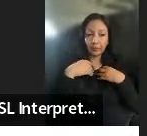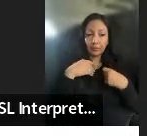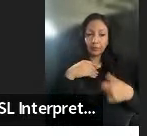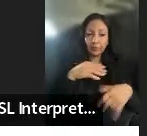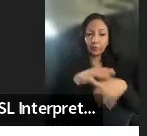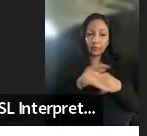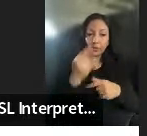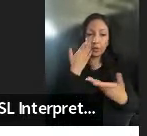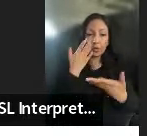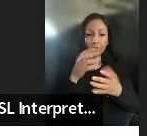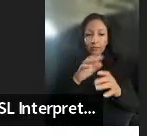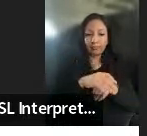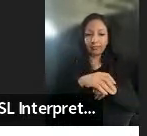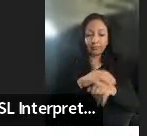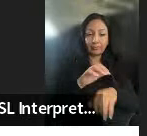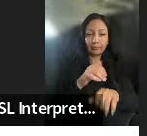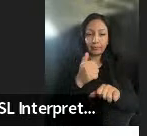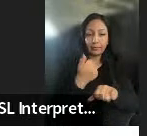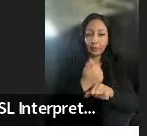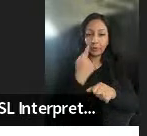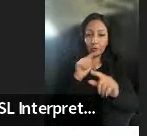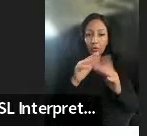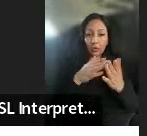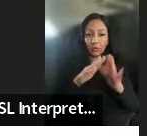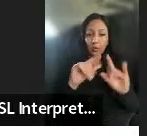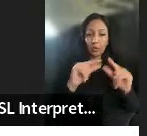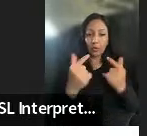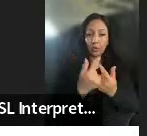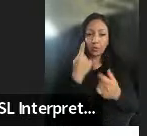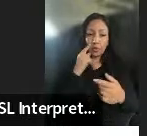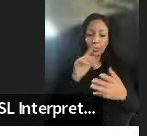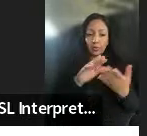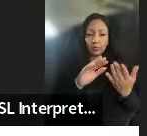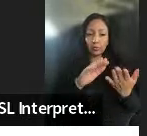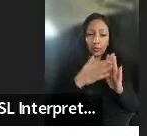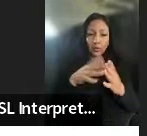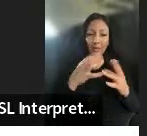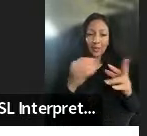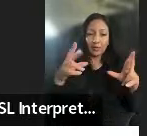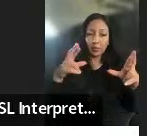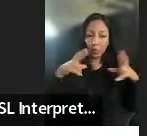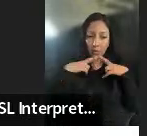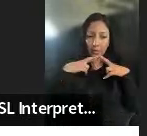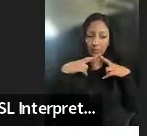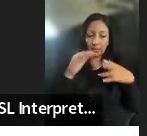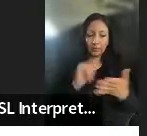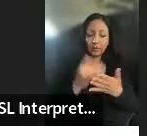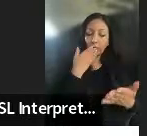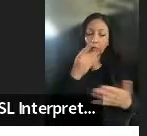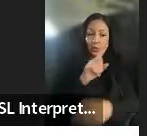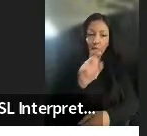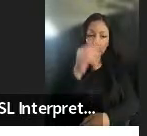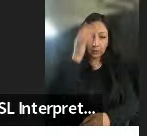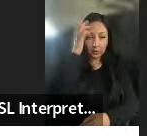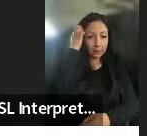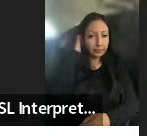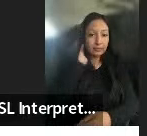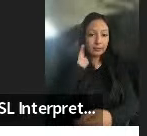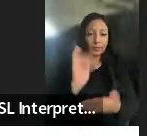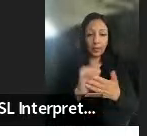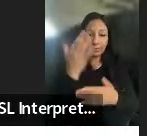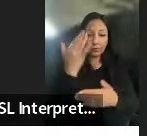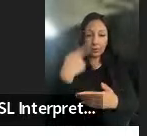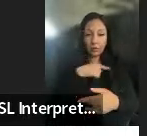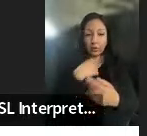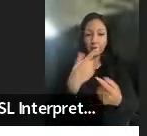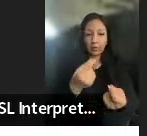the positions of community groups, local community groups and residents? Yep, that's a great question. And that's absolutely why we're doing this,